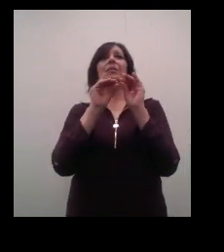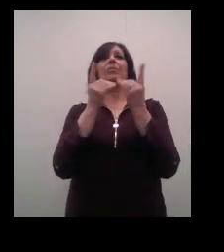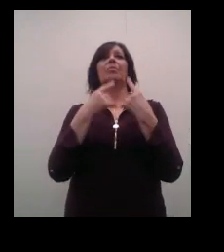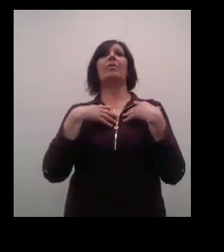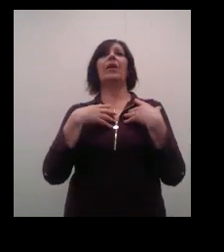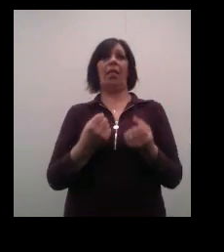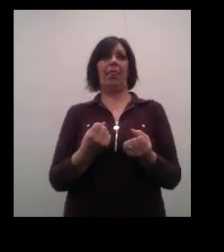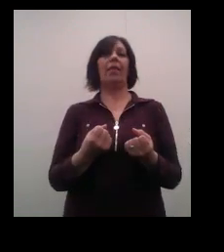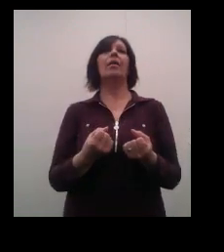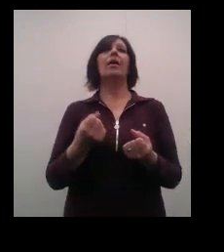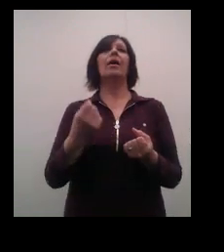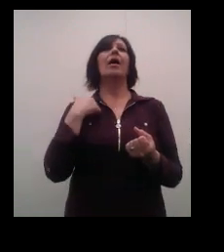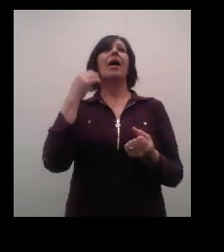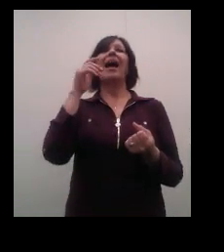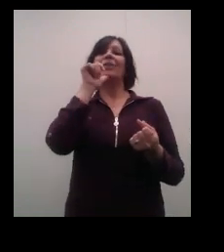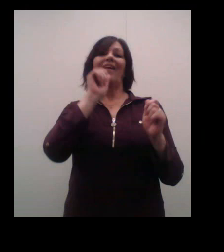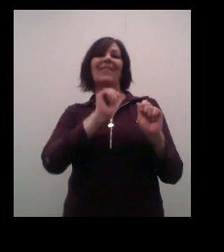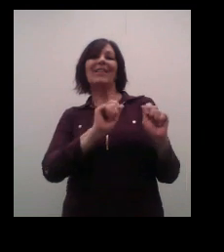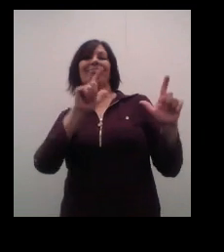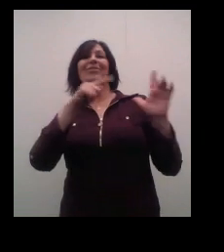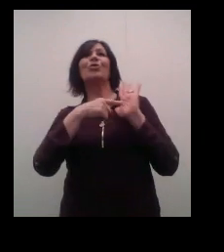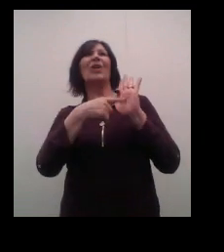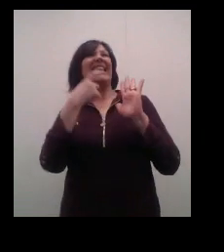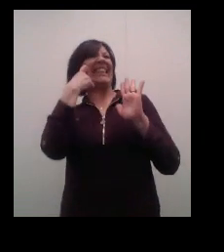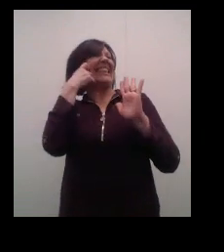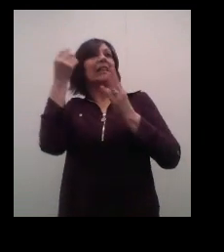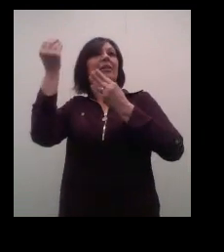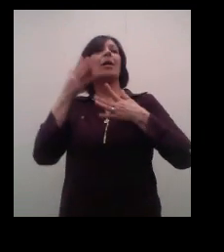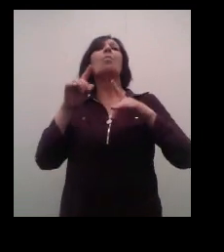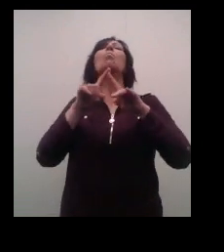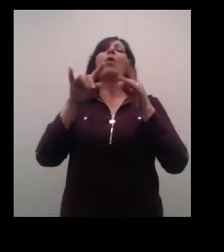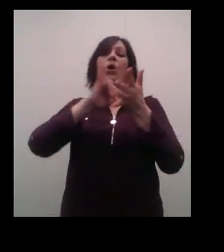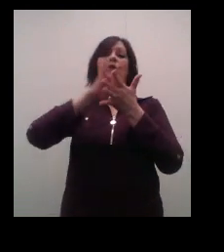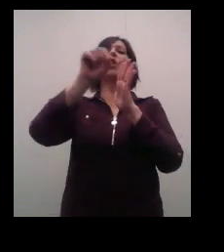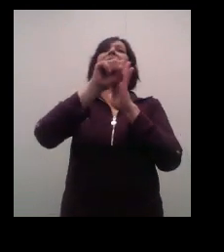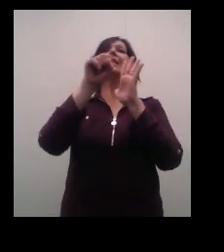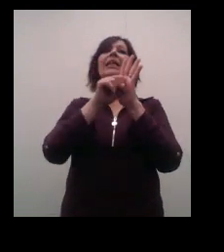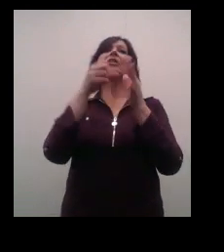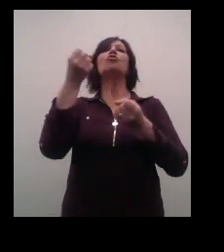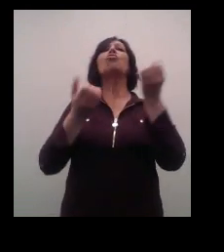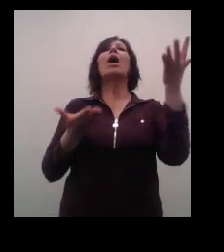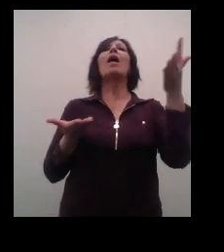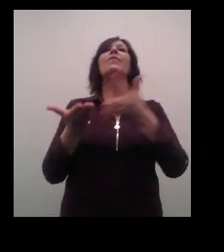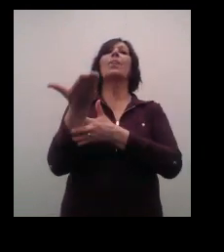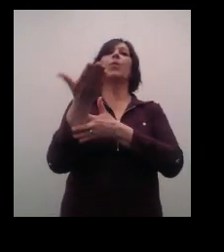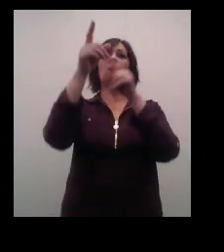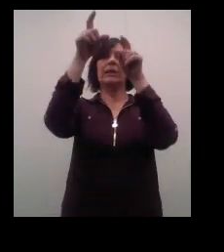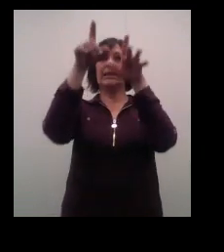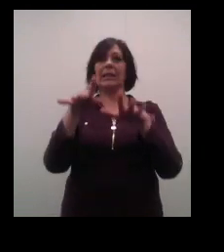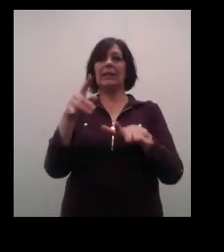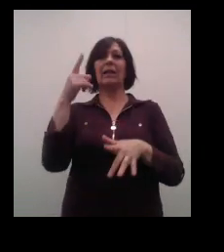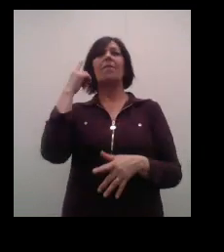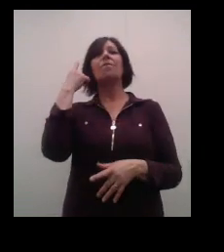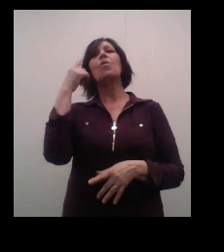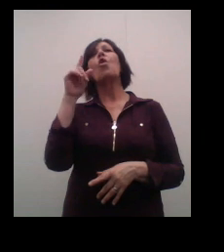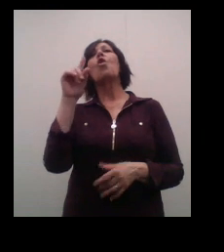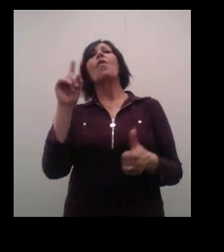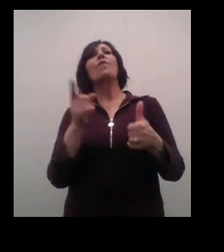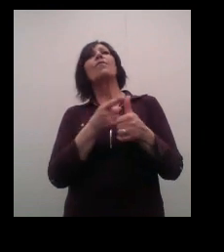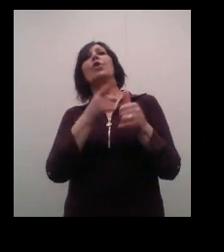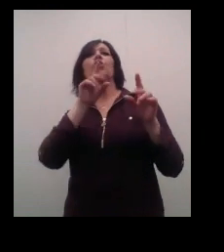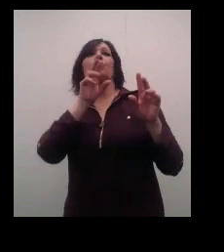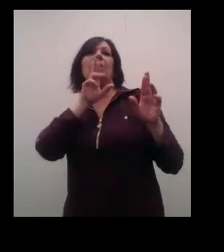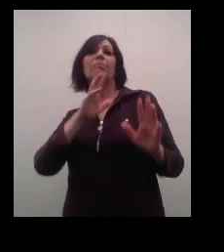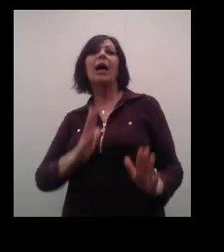don't have a PowerPoint screen to show you. But New York State is also doing a drive-through testing for first responders, healthcare workers,